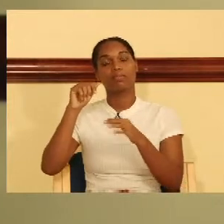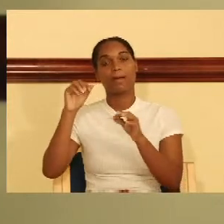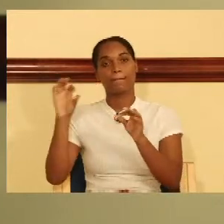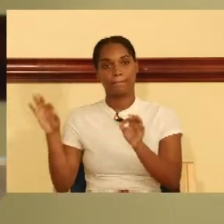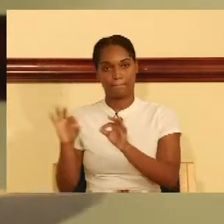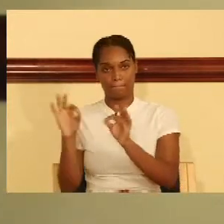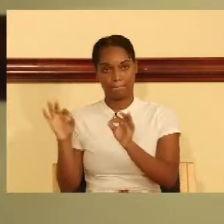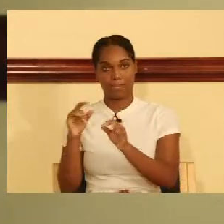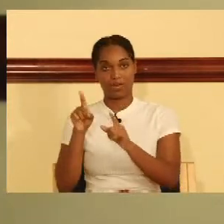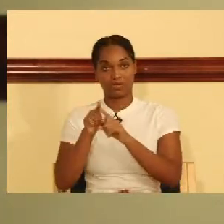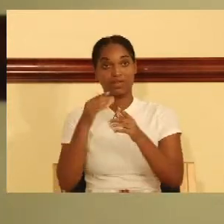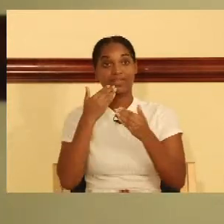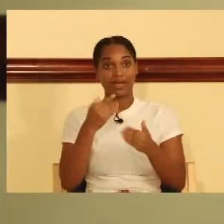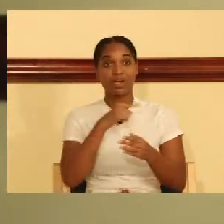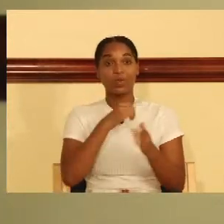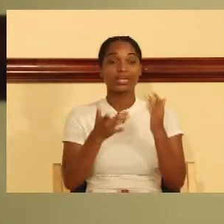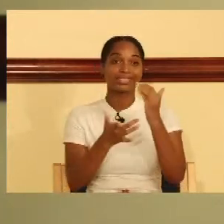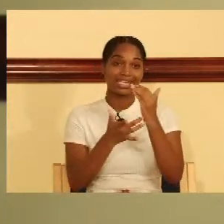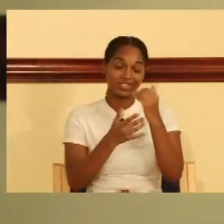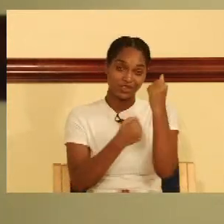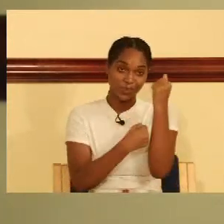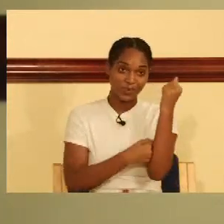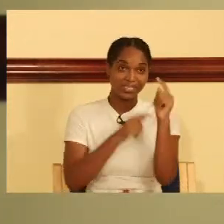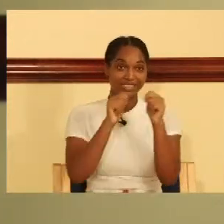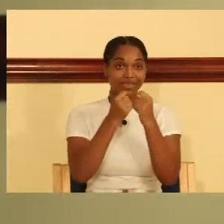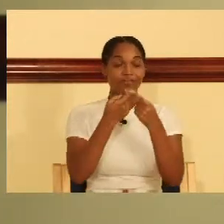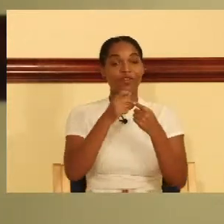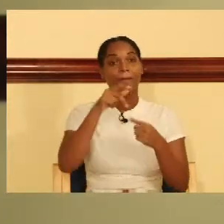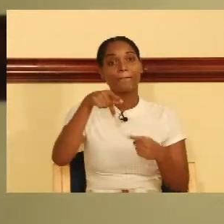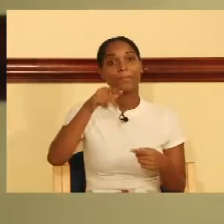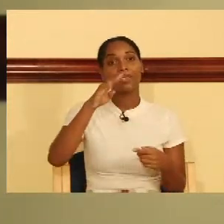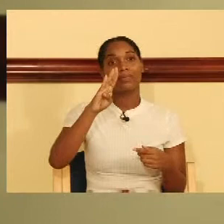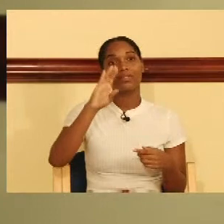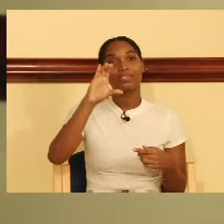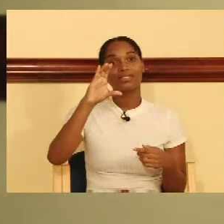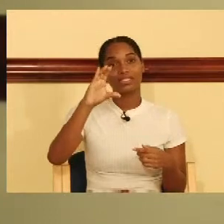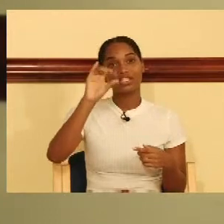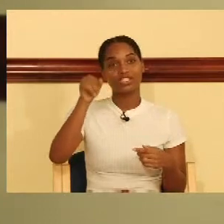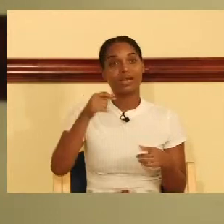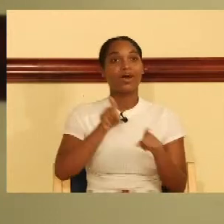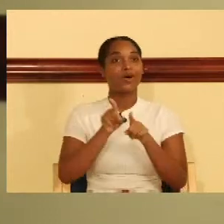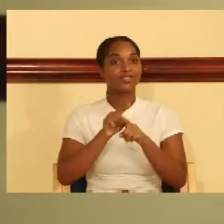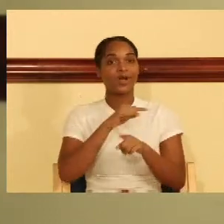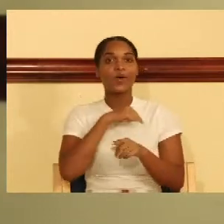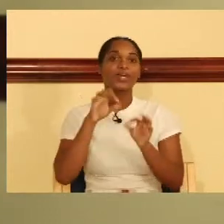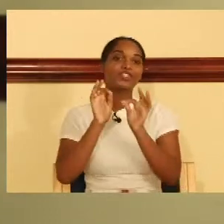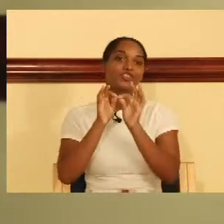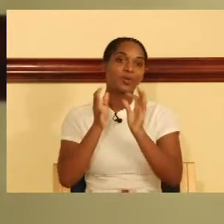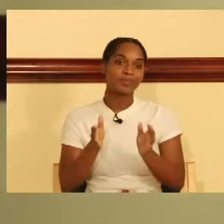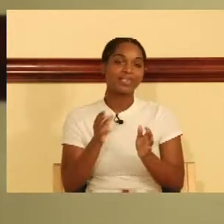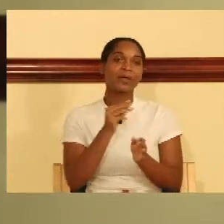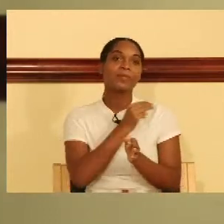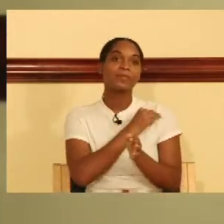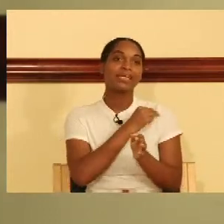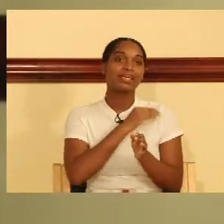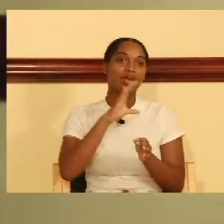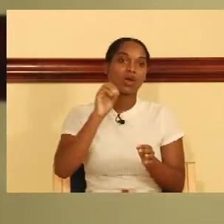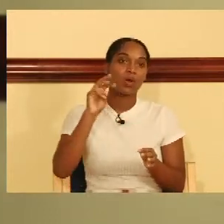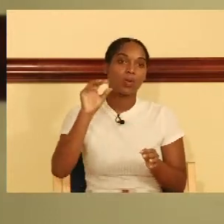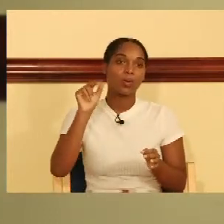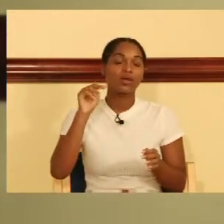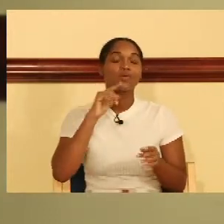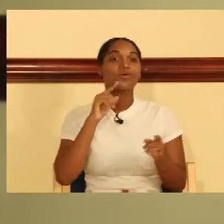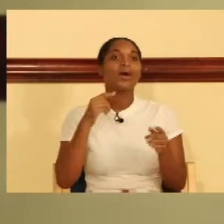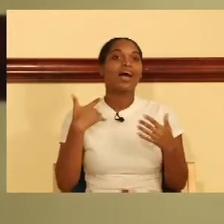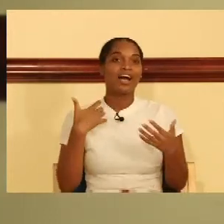must thank our technical support team here from the PBCJ, and of course our interpreter, Michaelia Cowan, who has